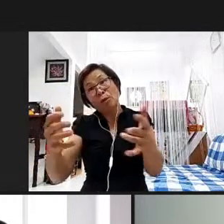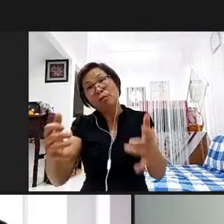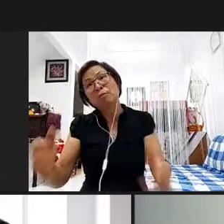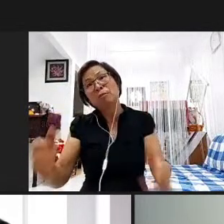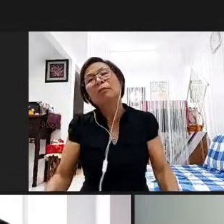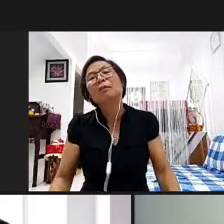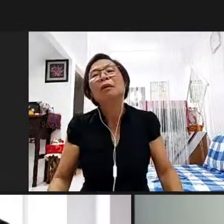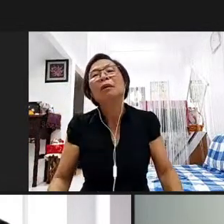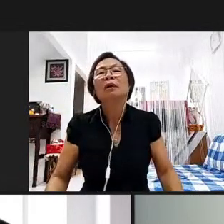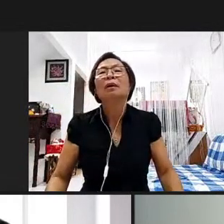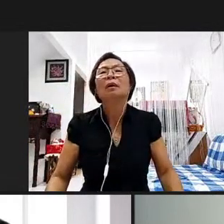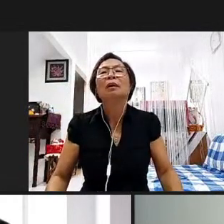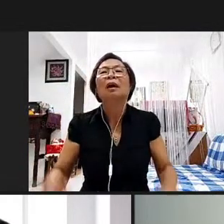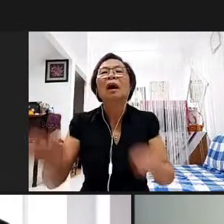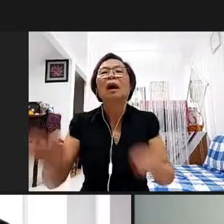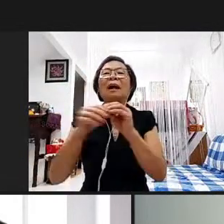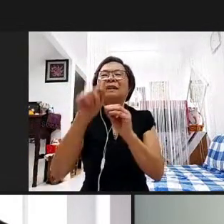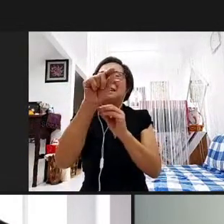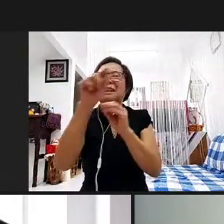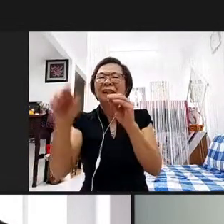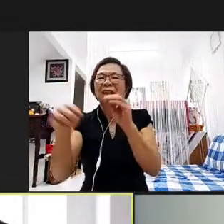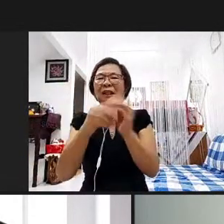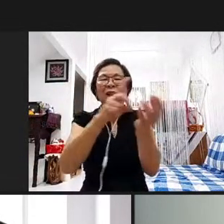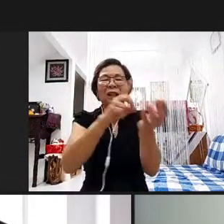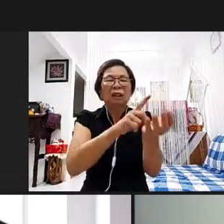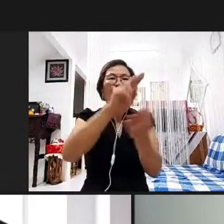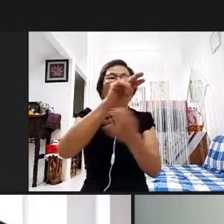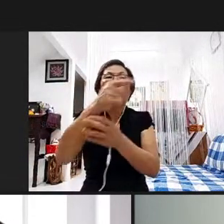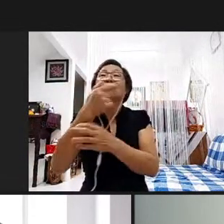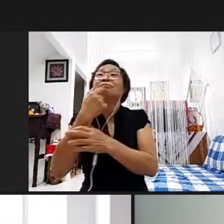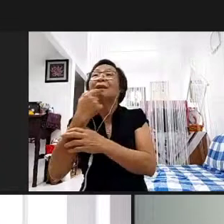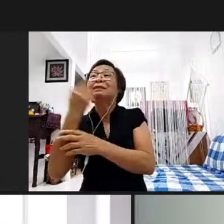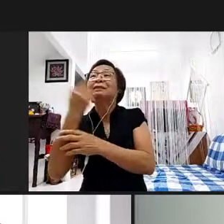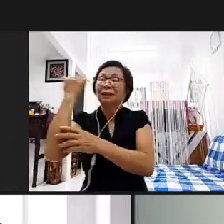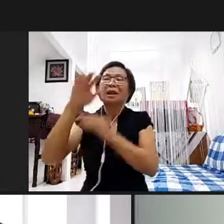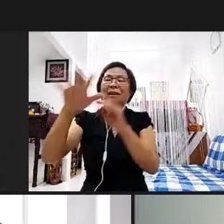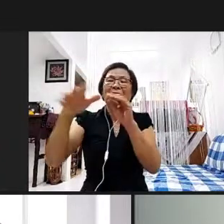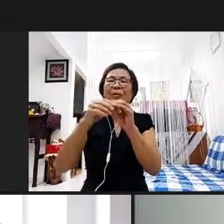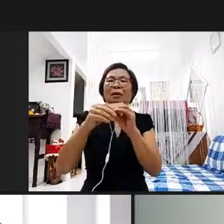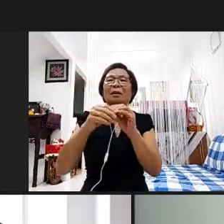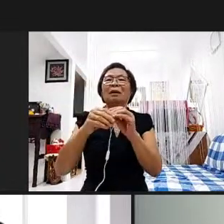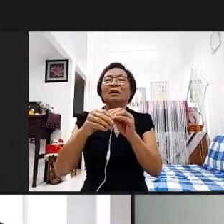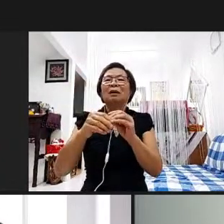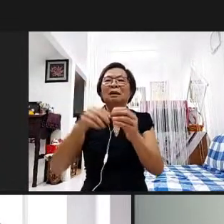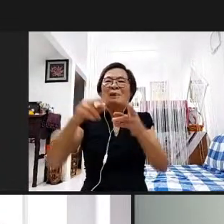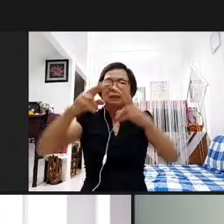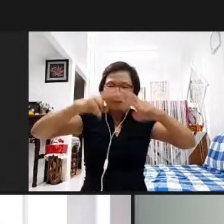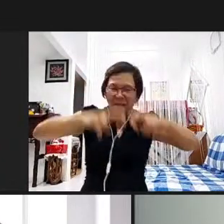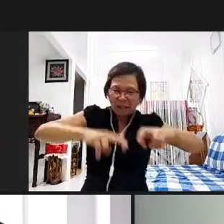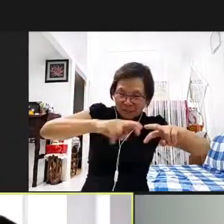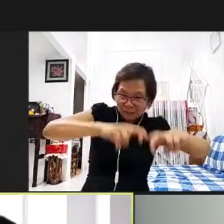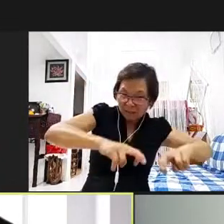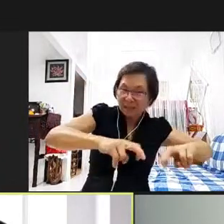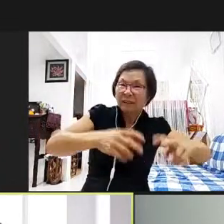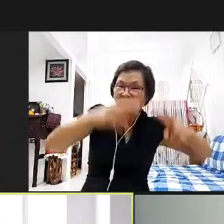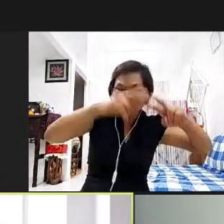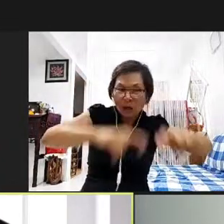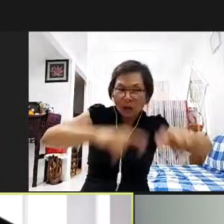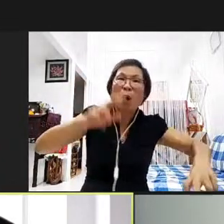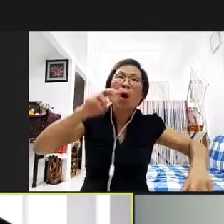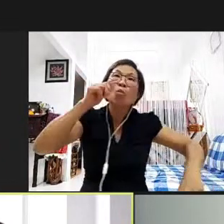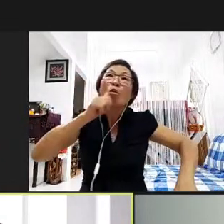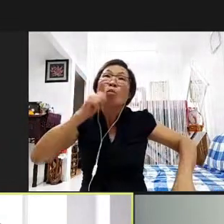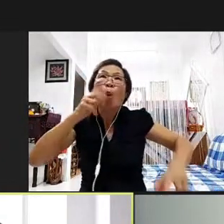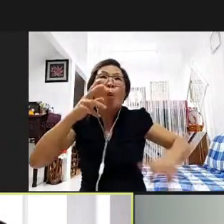I'd like to add on a little bit on what Dr. Ong mentioned earlier, that actually there are some studies to suggest that women are more